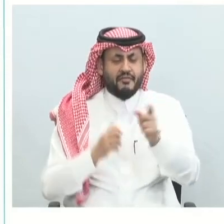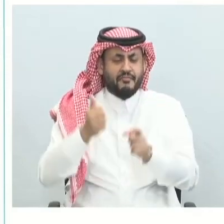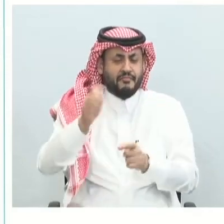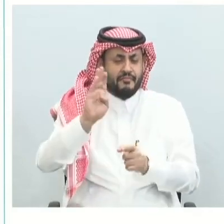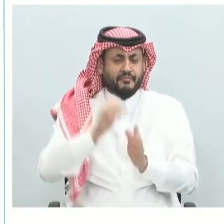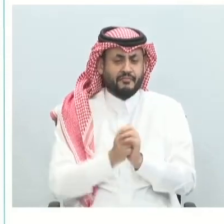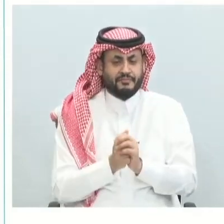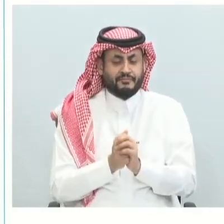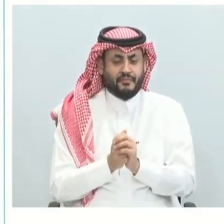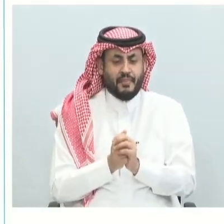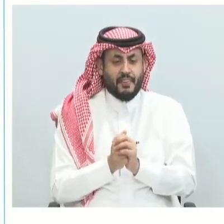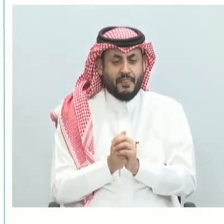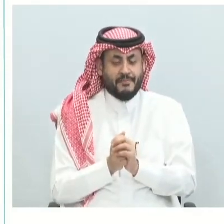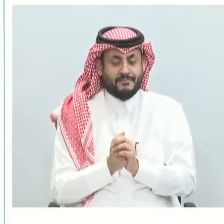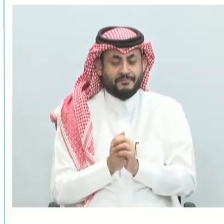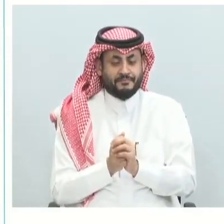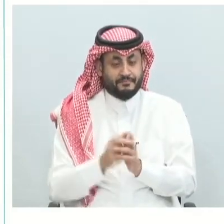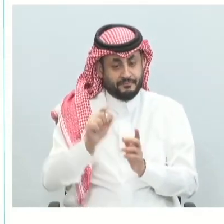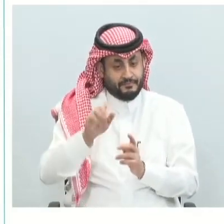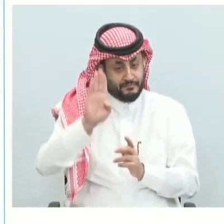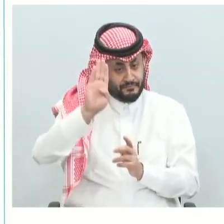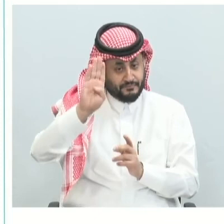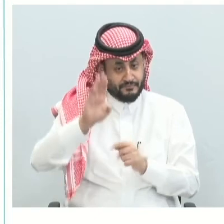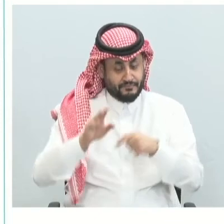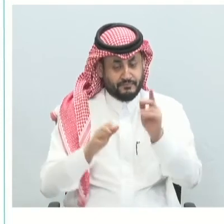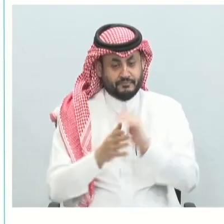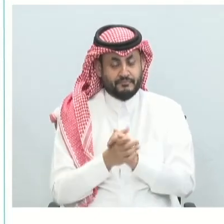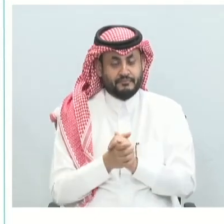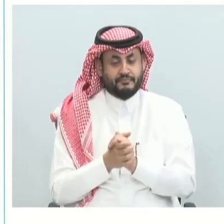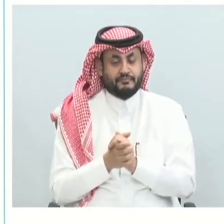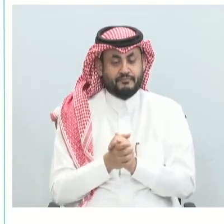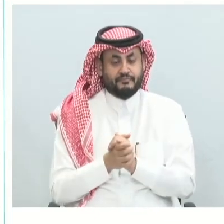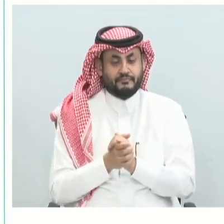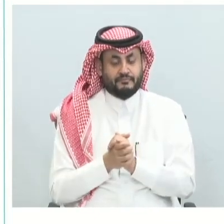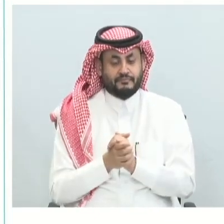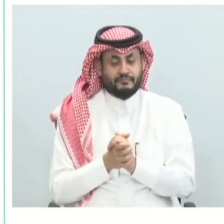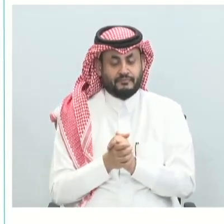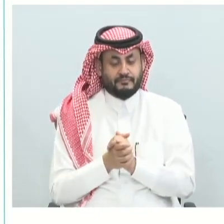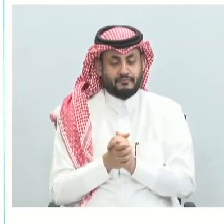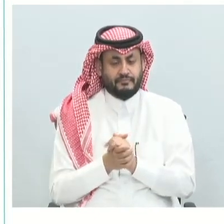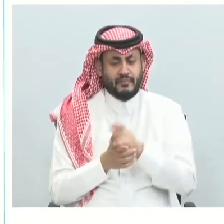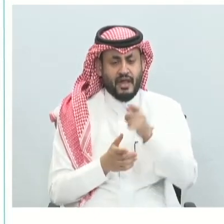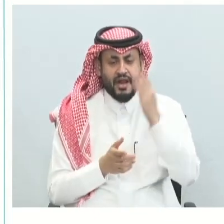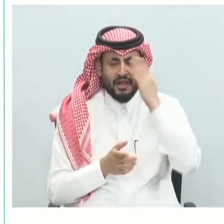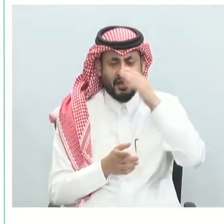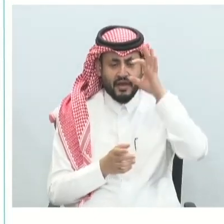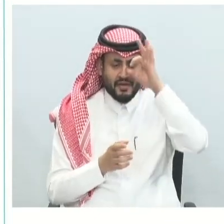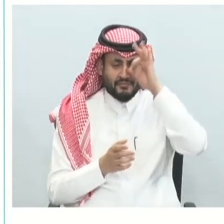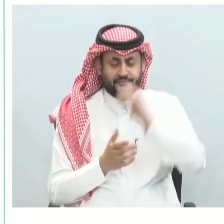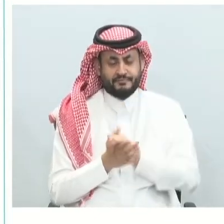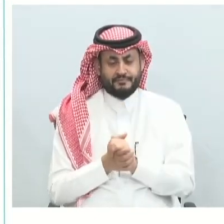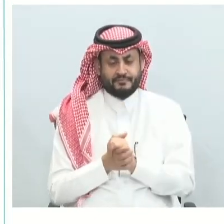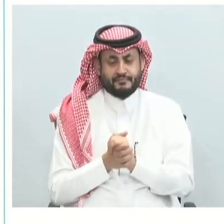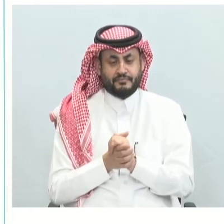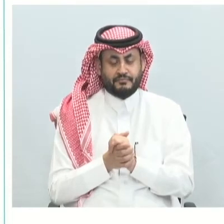or B? Sunglasses. Excellent. Yes. So we have B. So this is sunglasses. Excellent. This